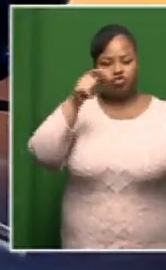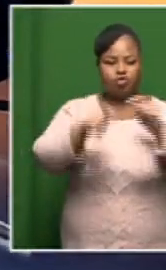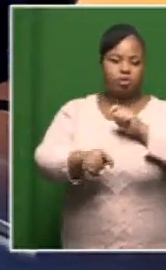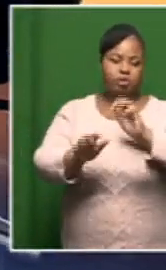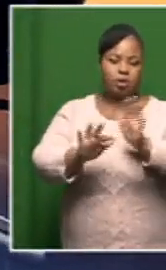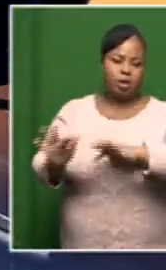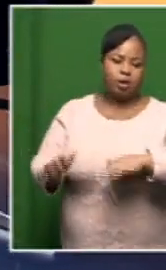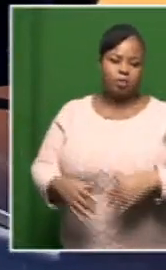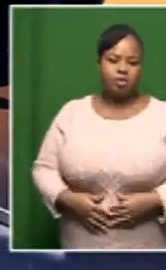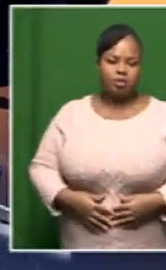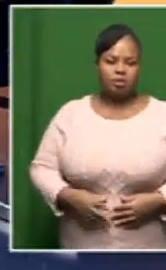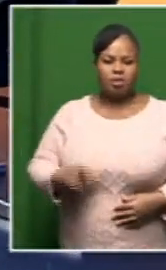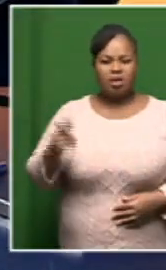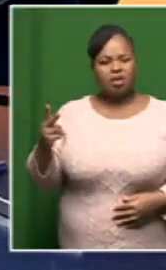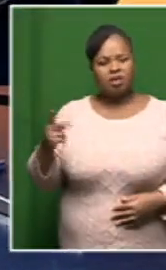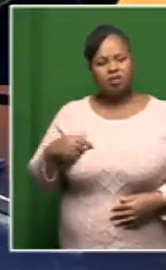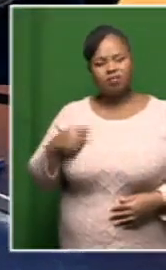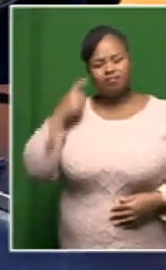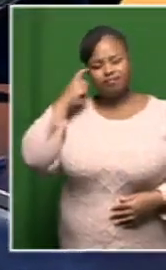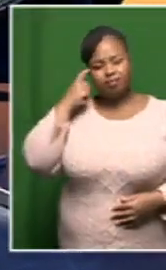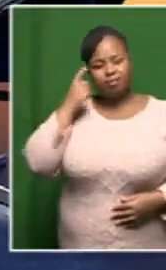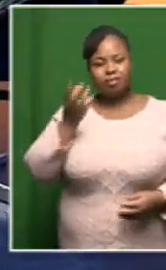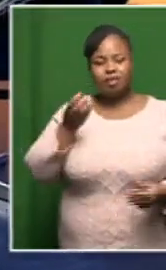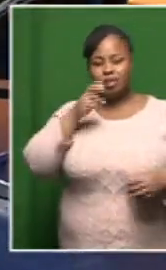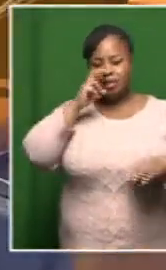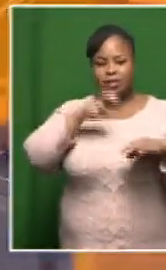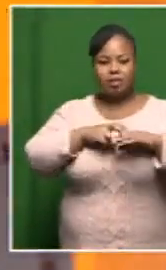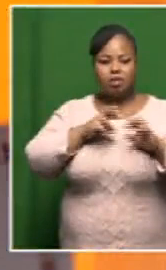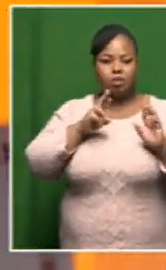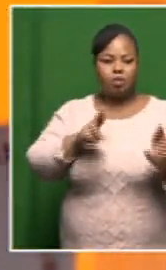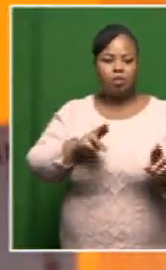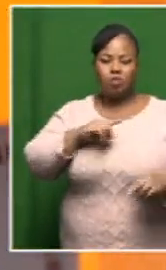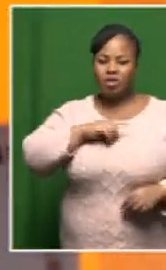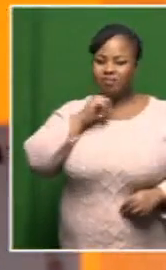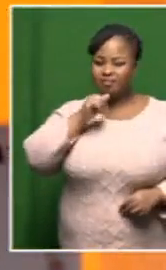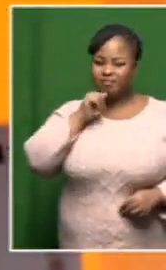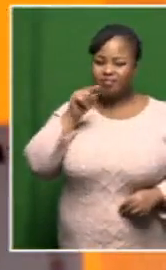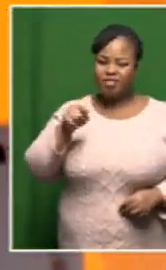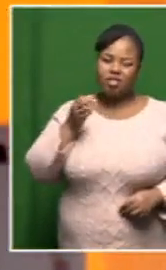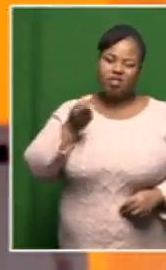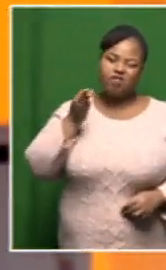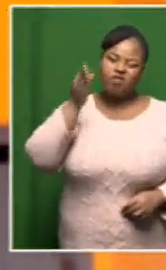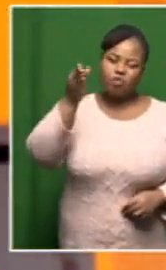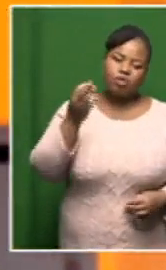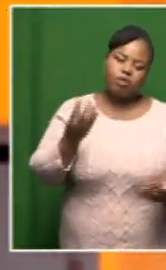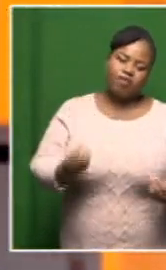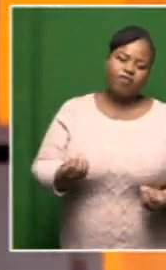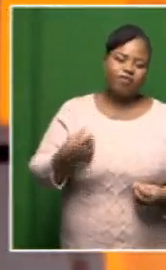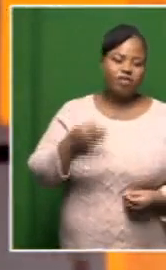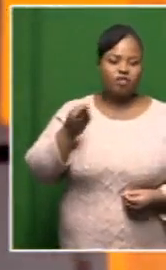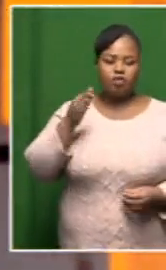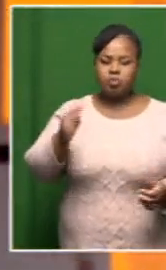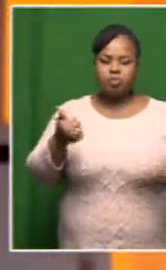just was this hope that even under these circumstances, the future is hopeful, it's bright, you